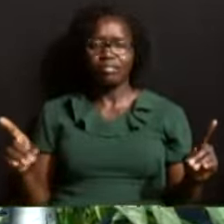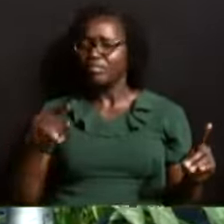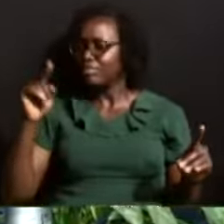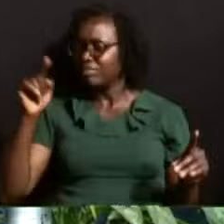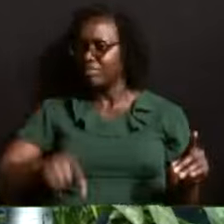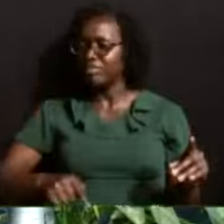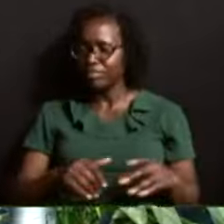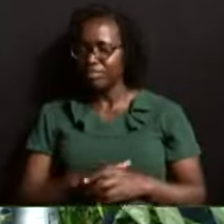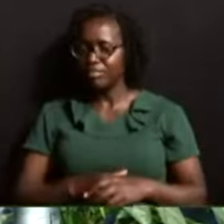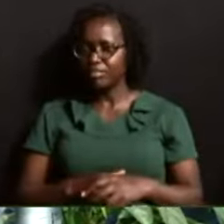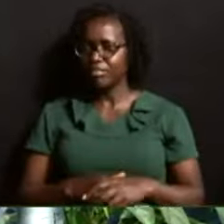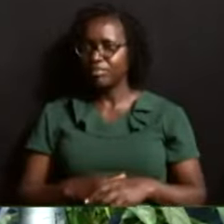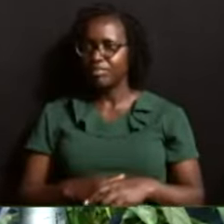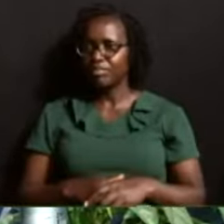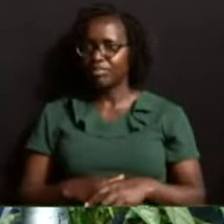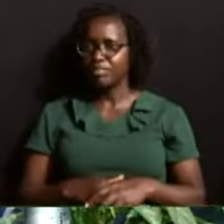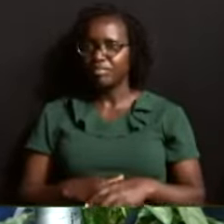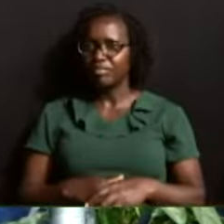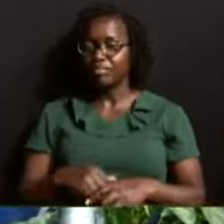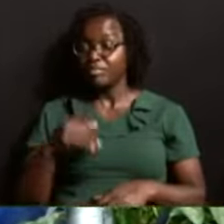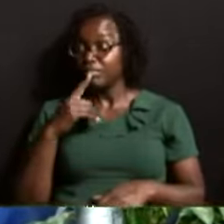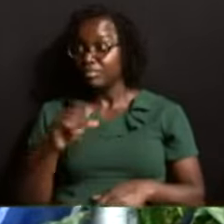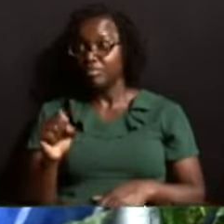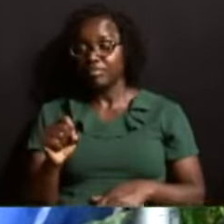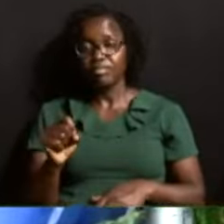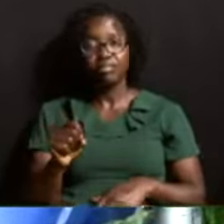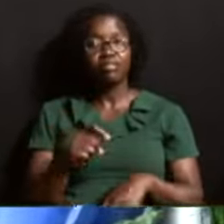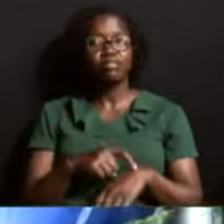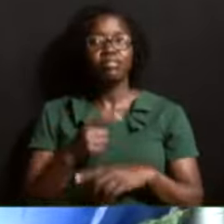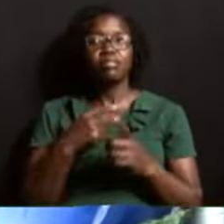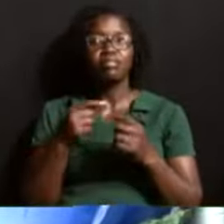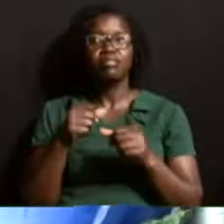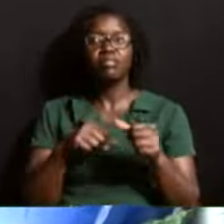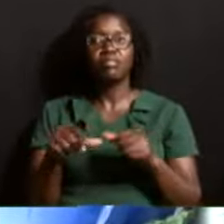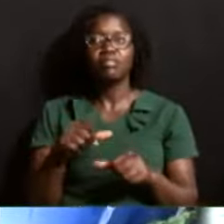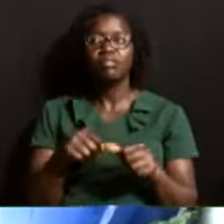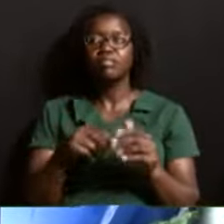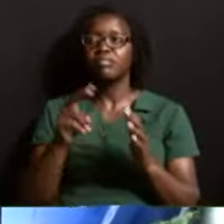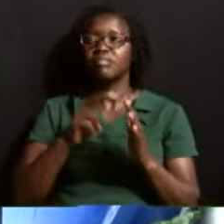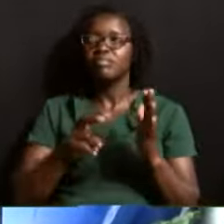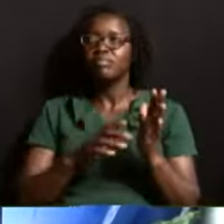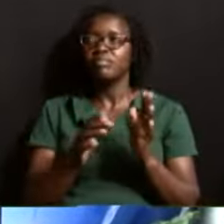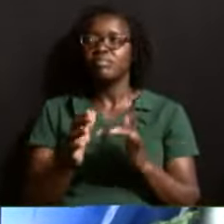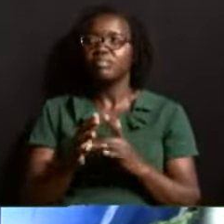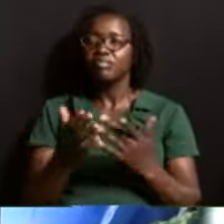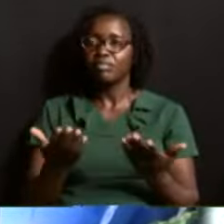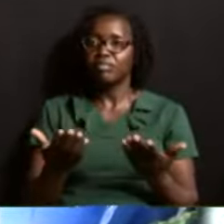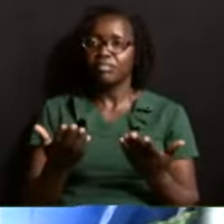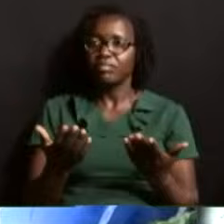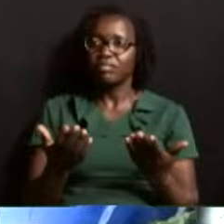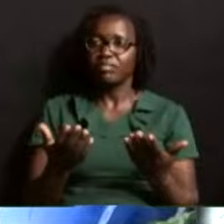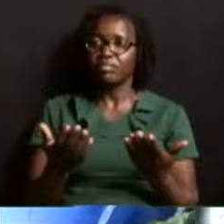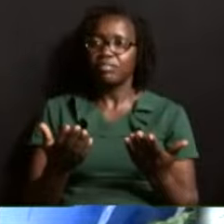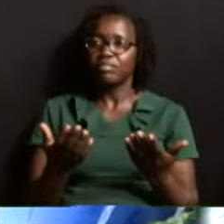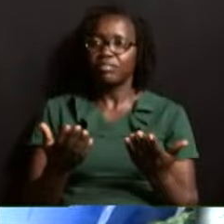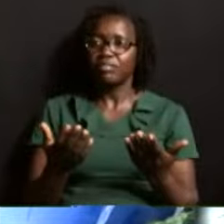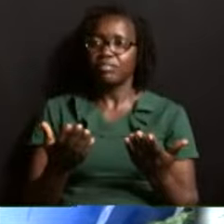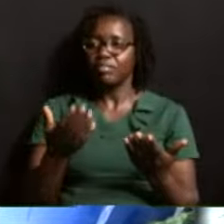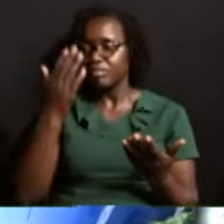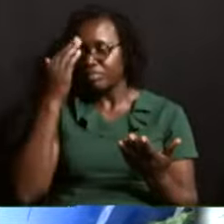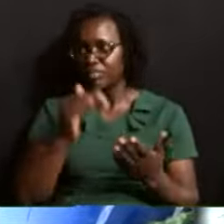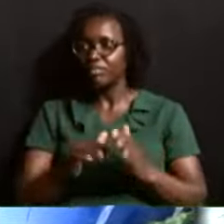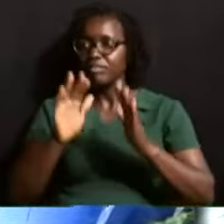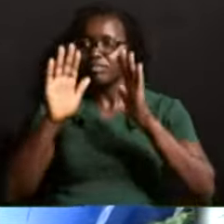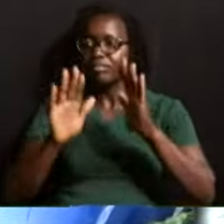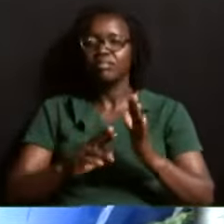can't. So when we talk about reading the Bible, why is it important to read the